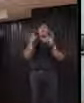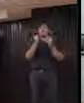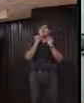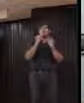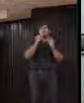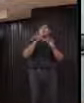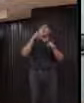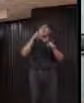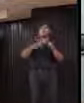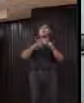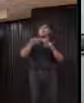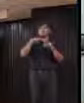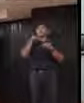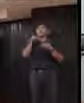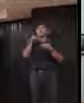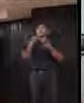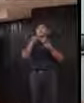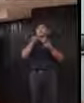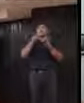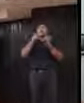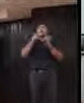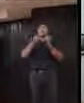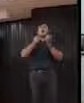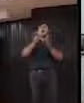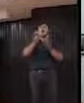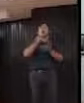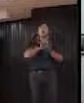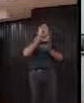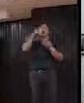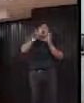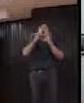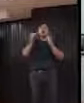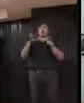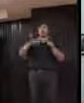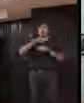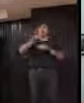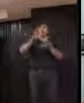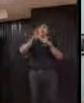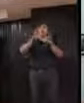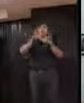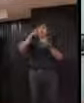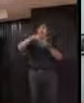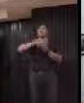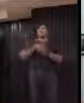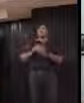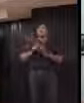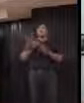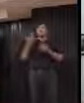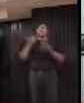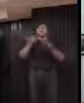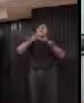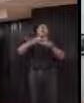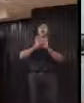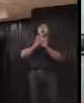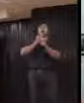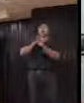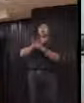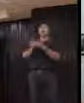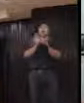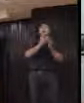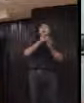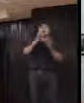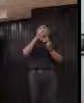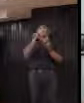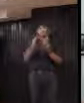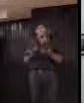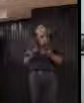basic structure saying right to equality is part of the basic structure and so on. Once all of you are citizens of India, how do you then make a discrimination in terms of 370? Can you have a